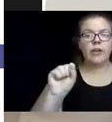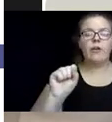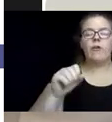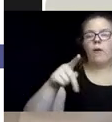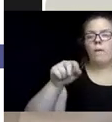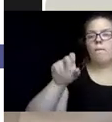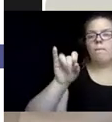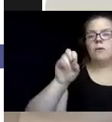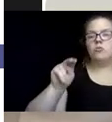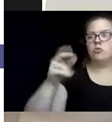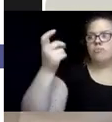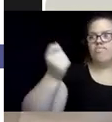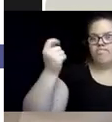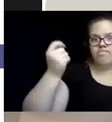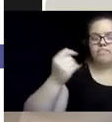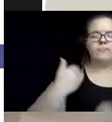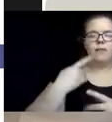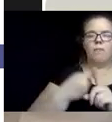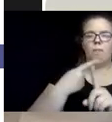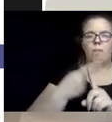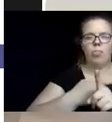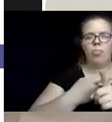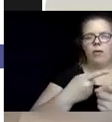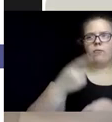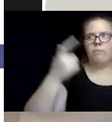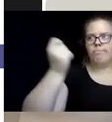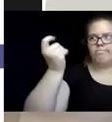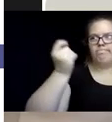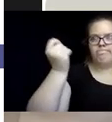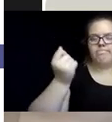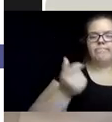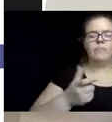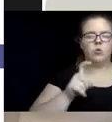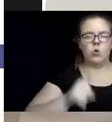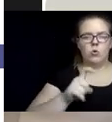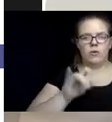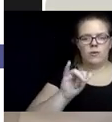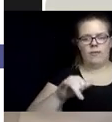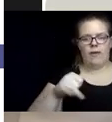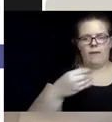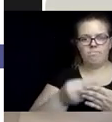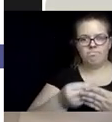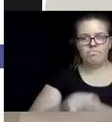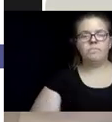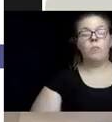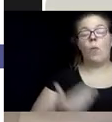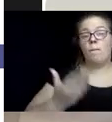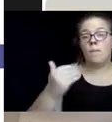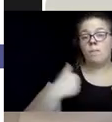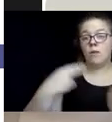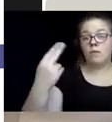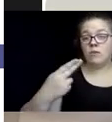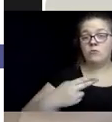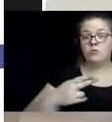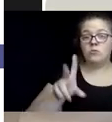so they have monthly support coming in, so there might be a need for that support. There may be a history of domestic